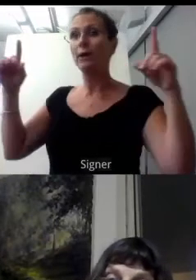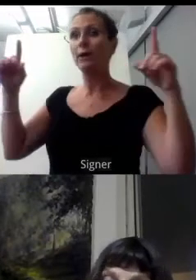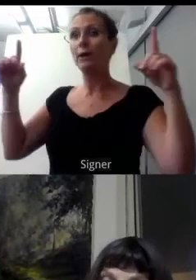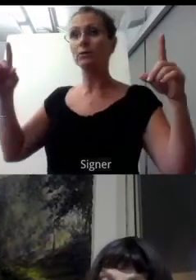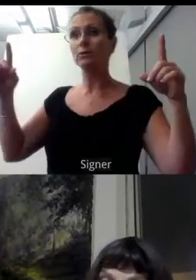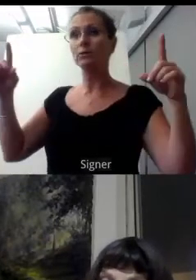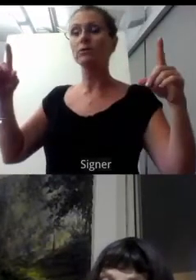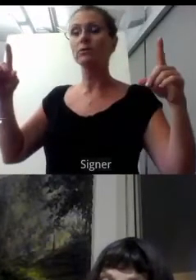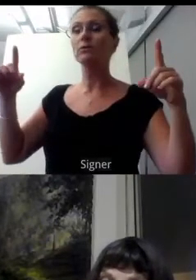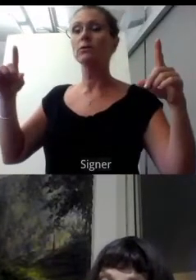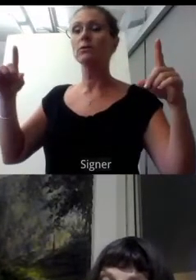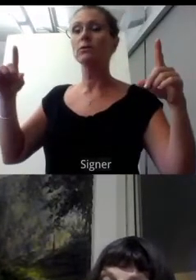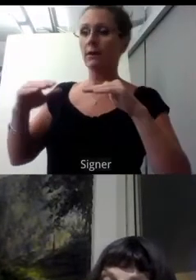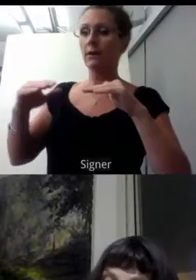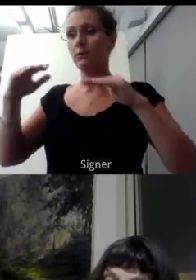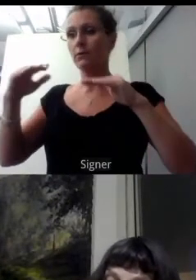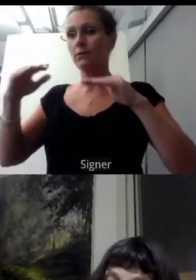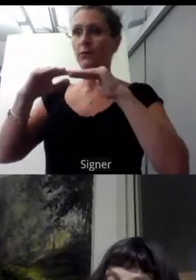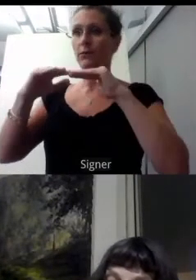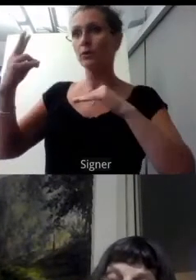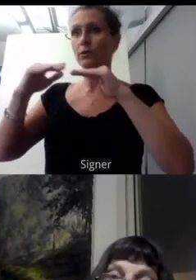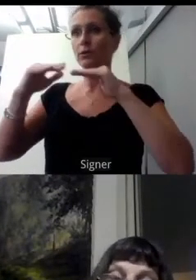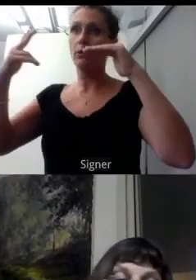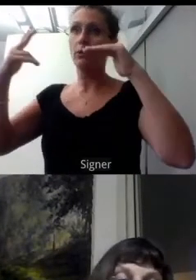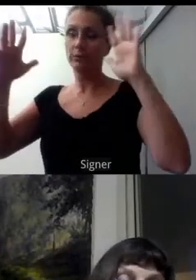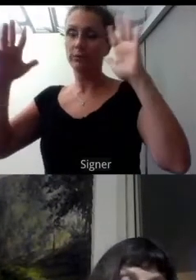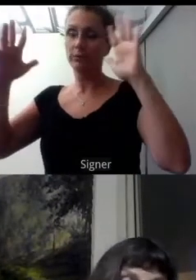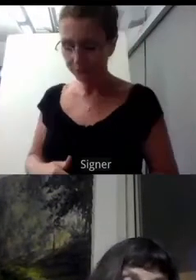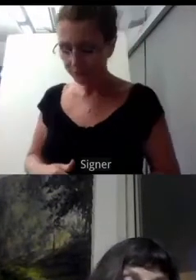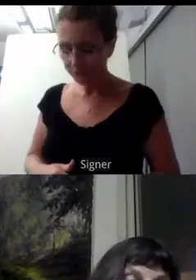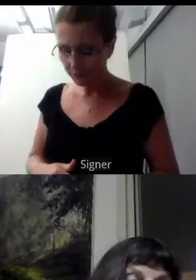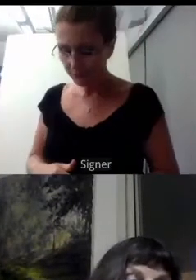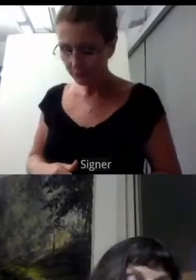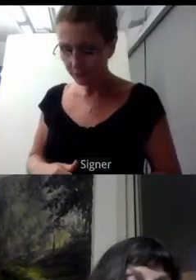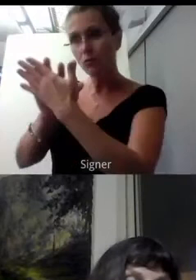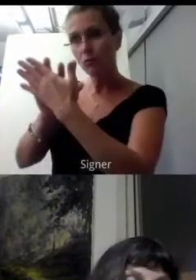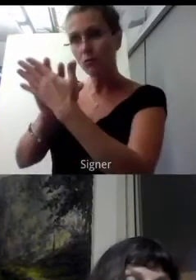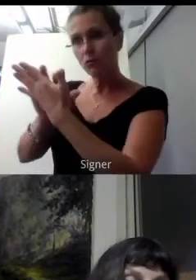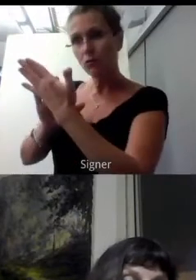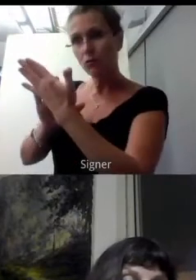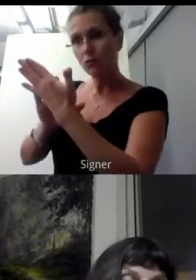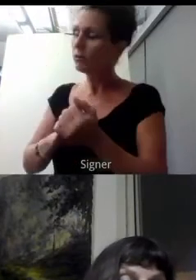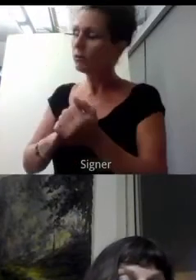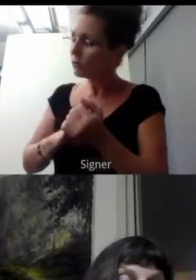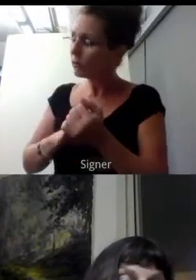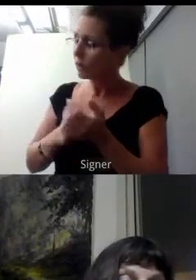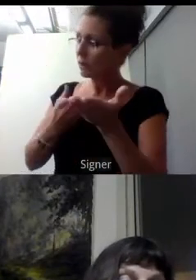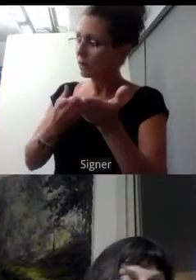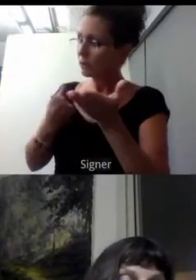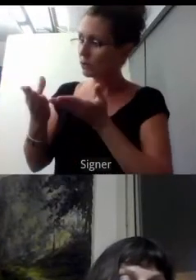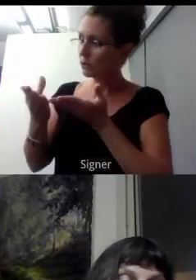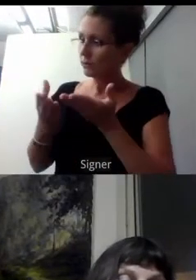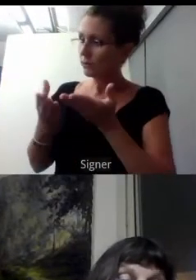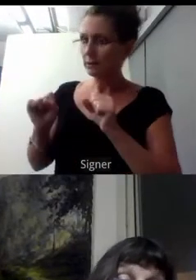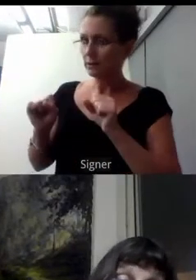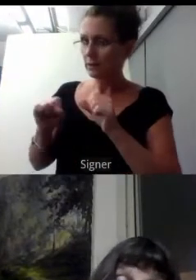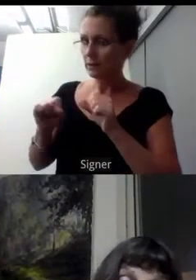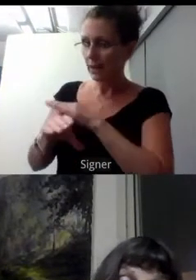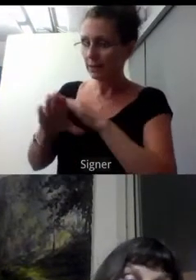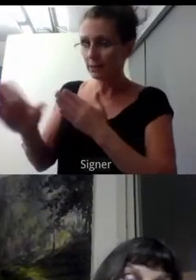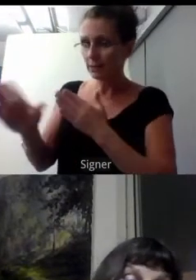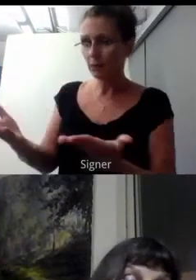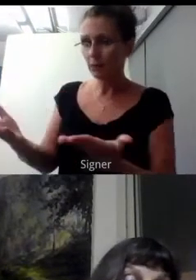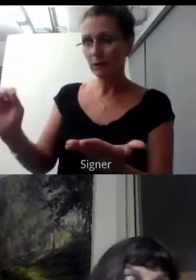includes both building and service accessibilities. And also they check accessibility of nature sites